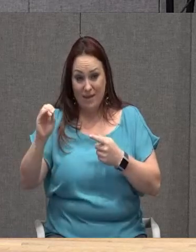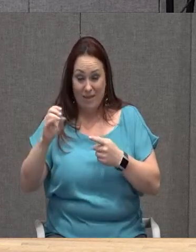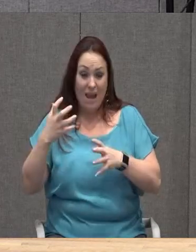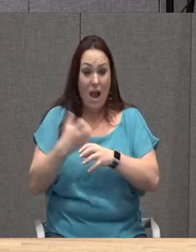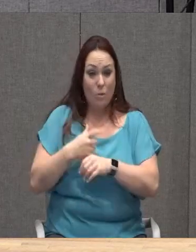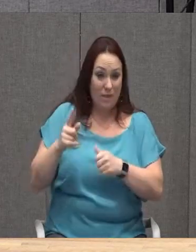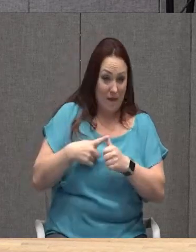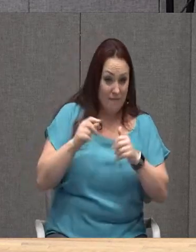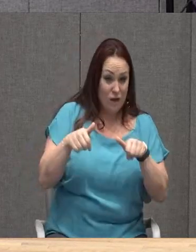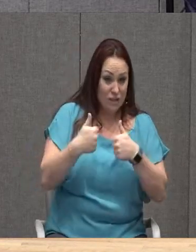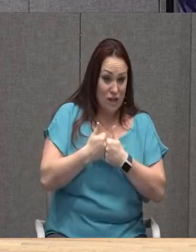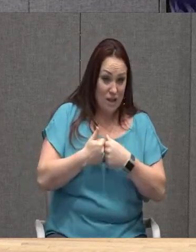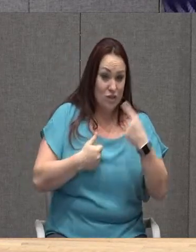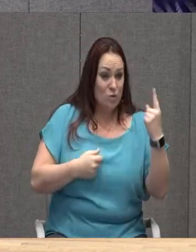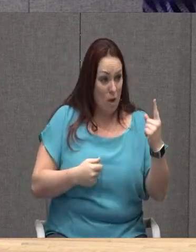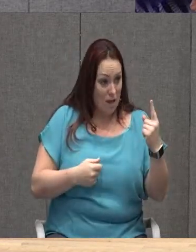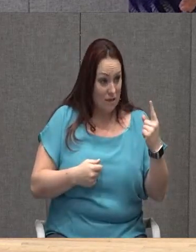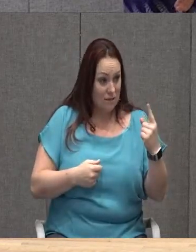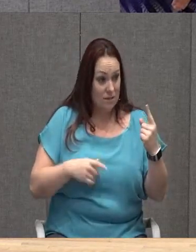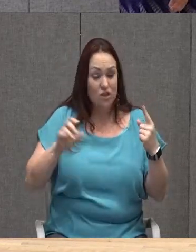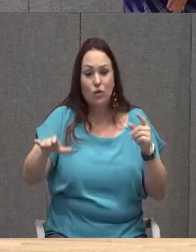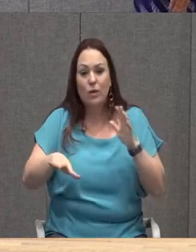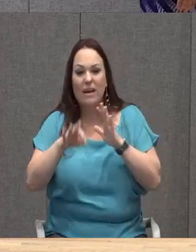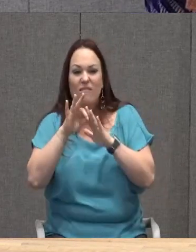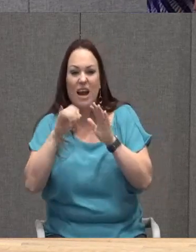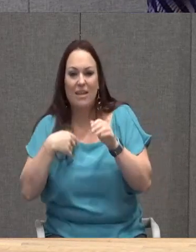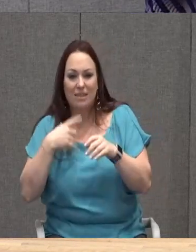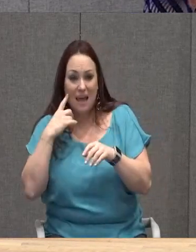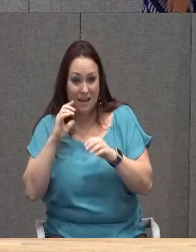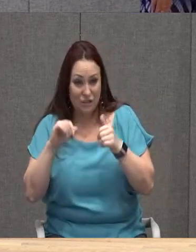That challenge you can find at